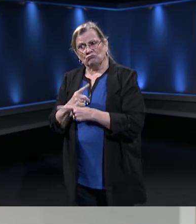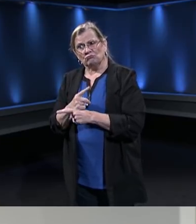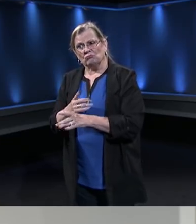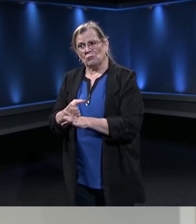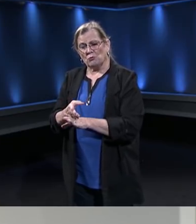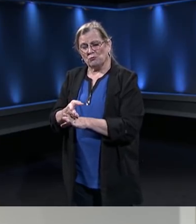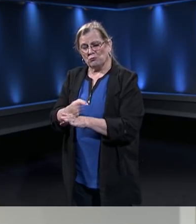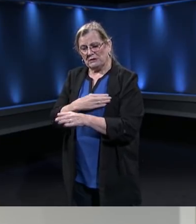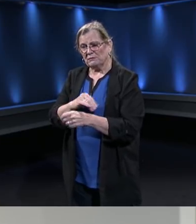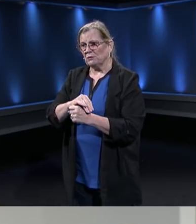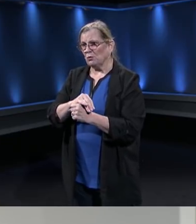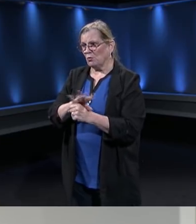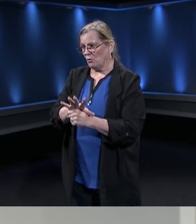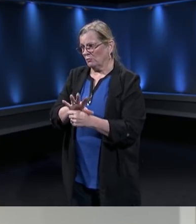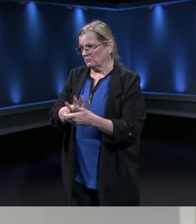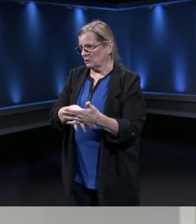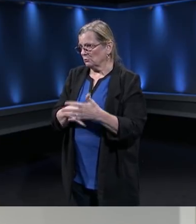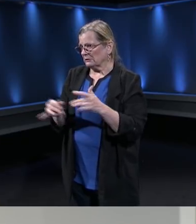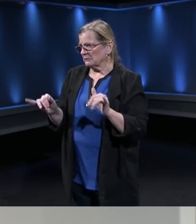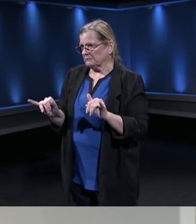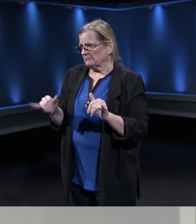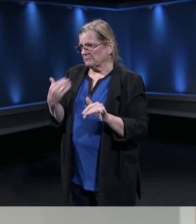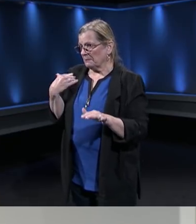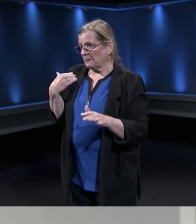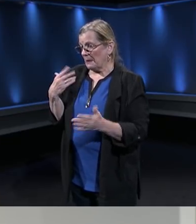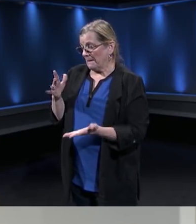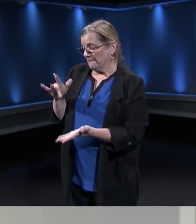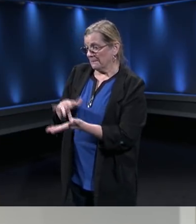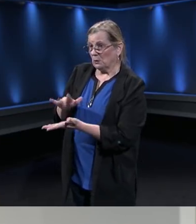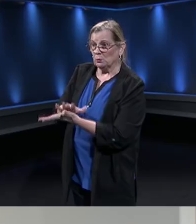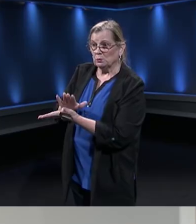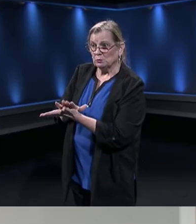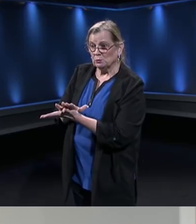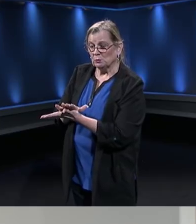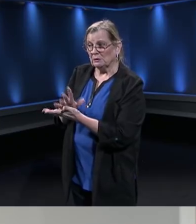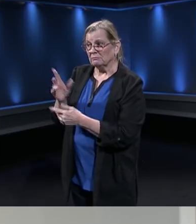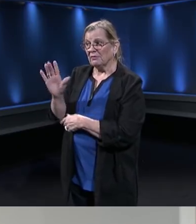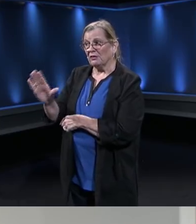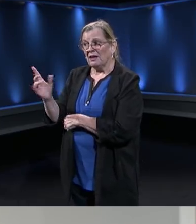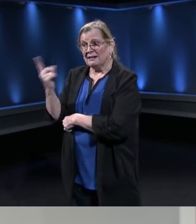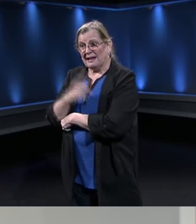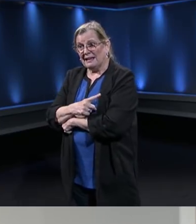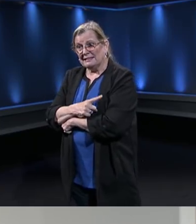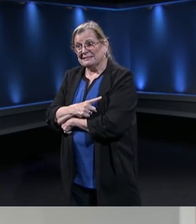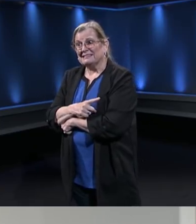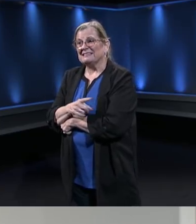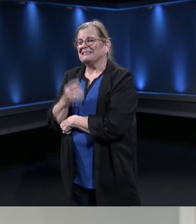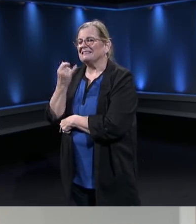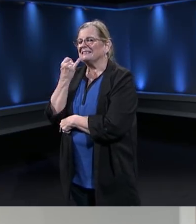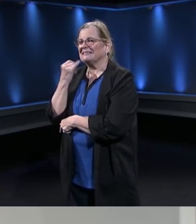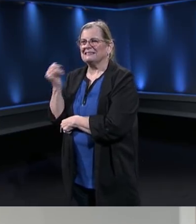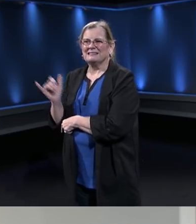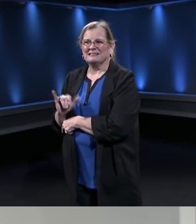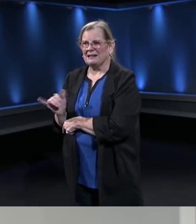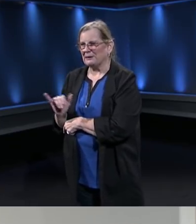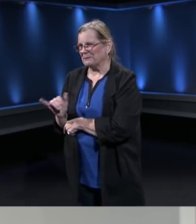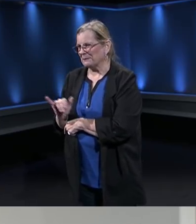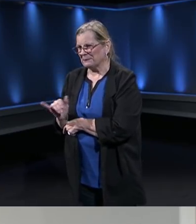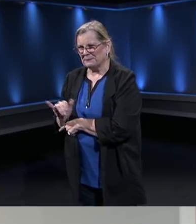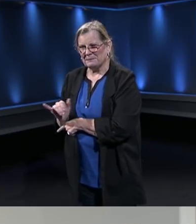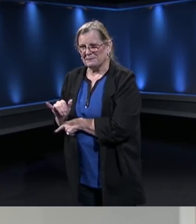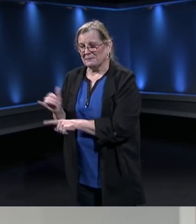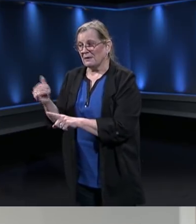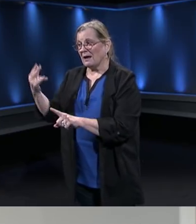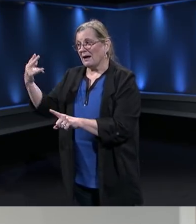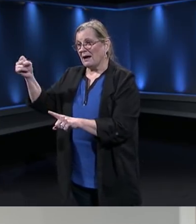The the middle school day is also, with high school,